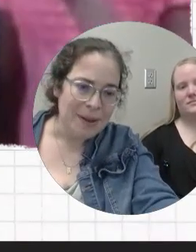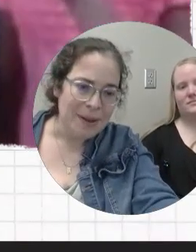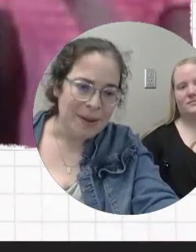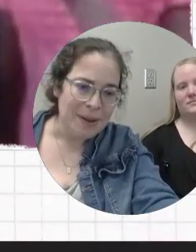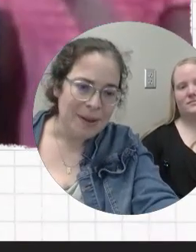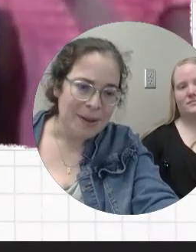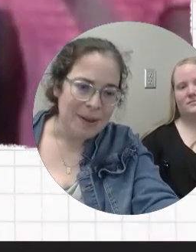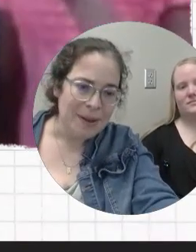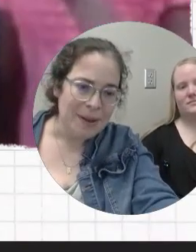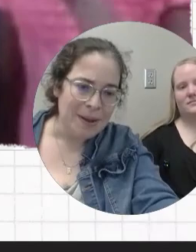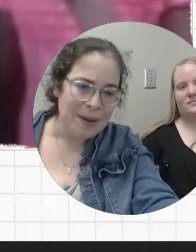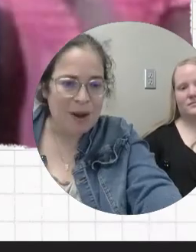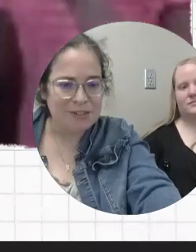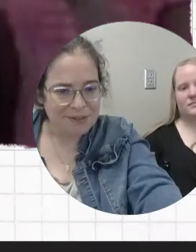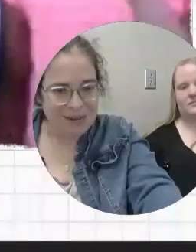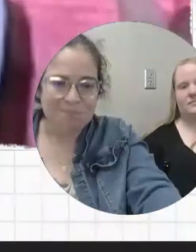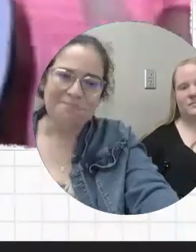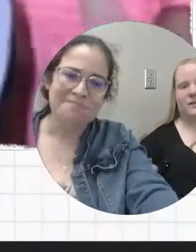in person, right. But